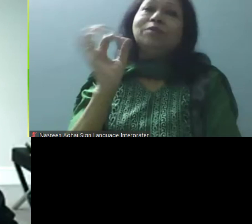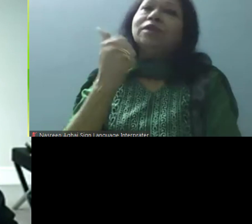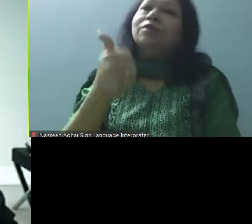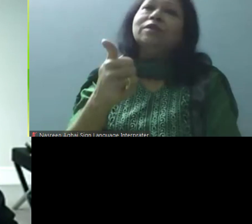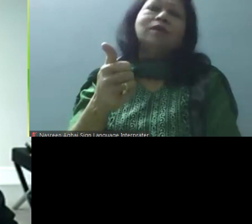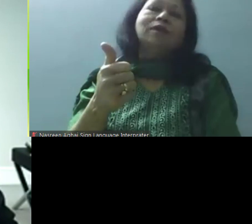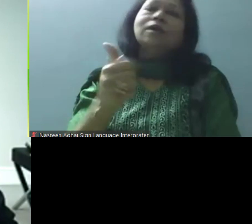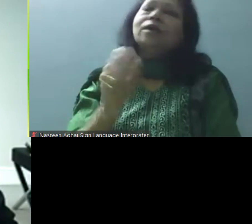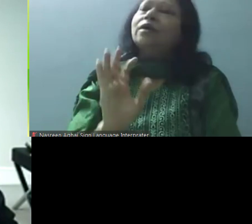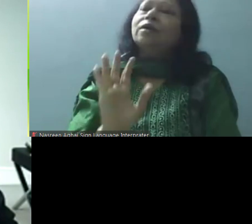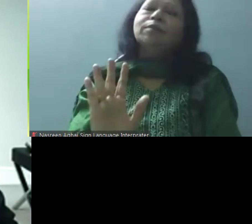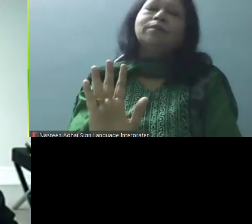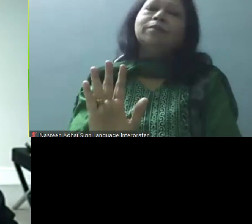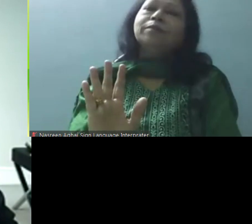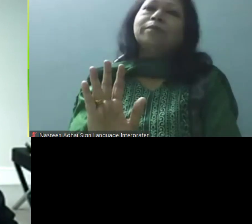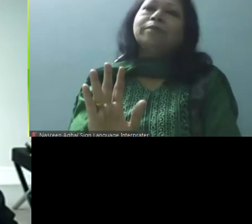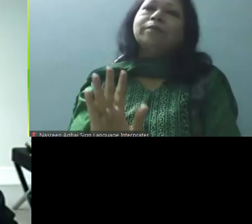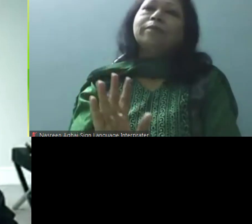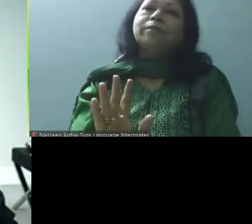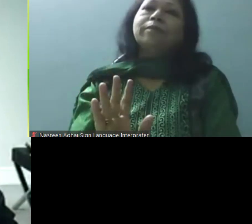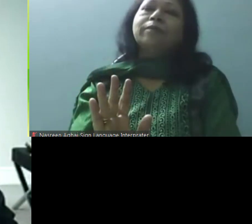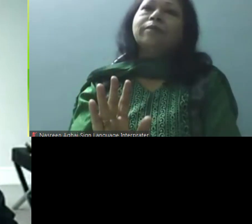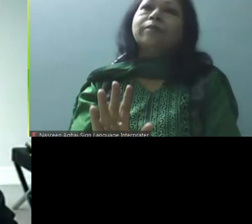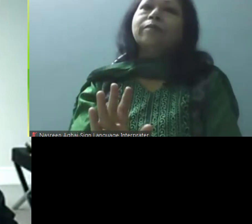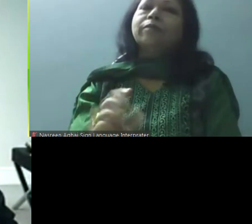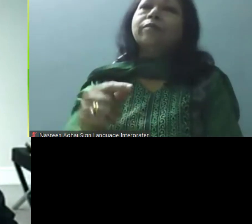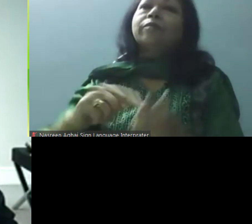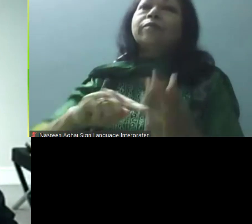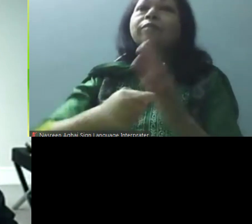I think this can be used